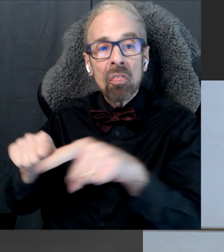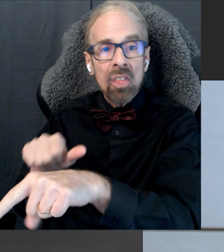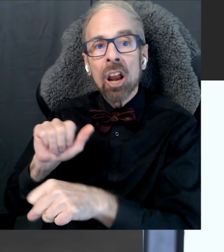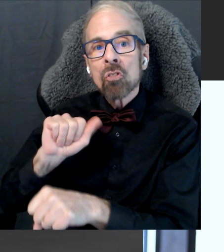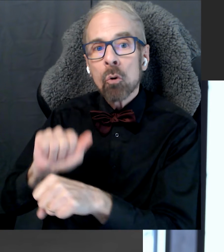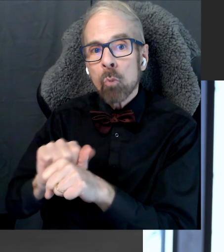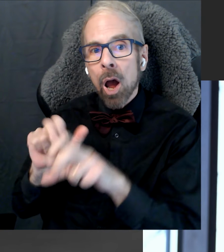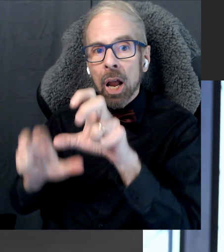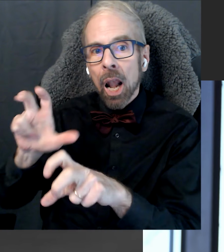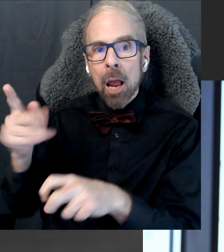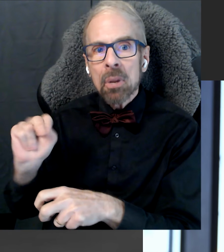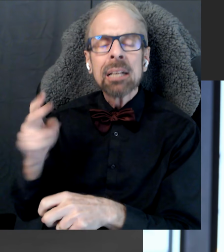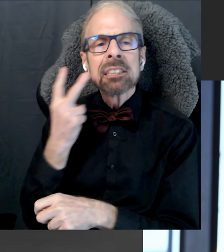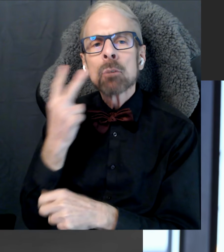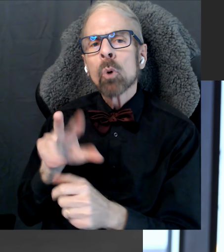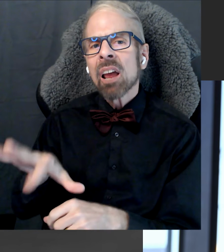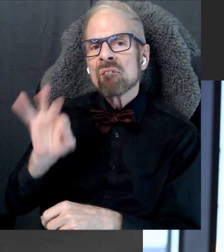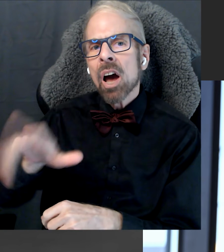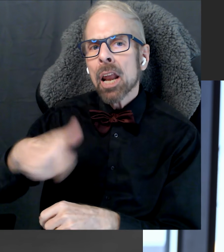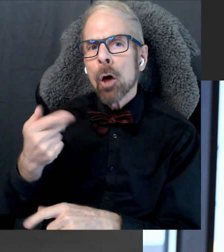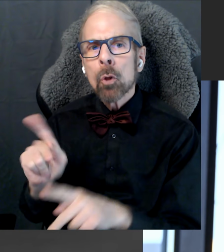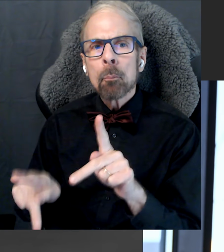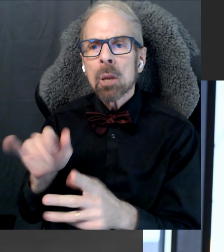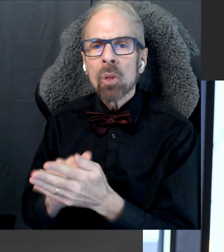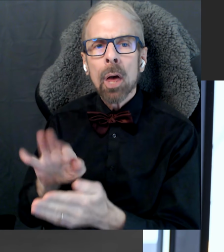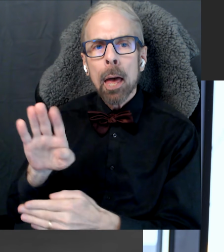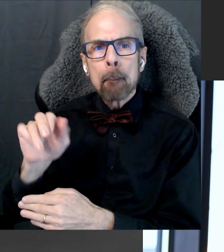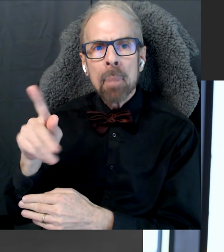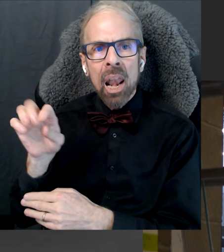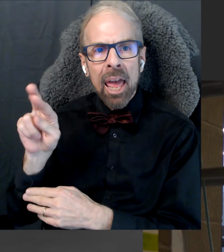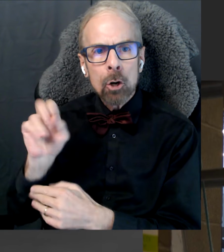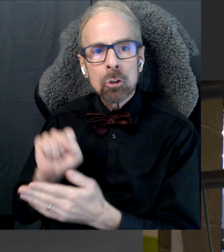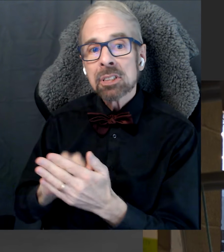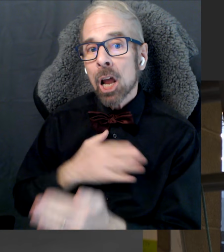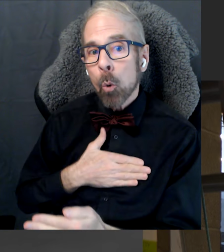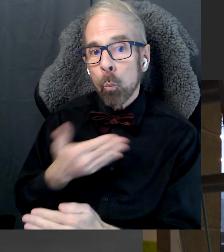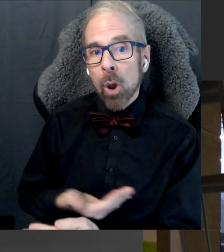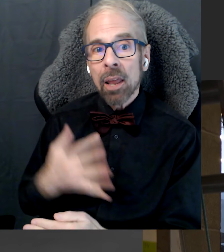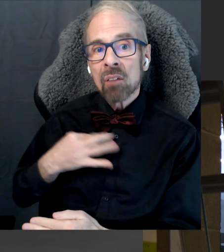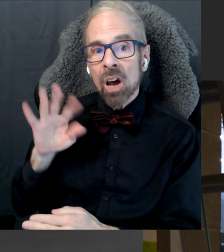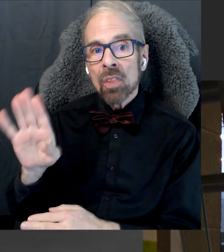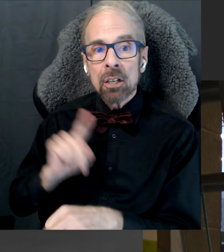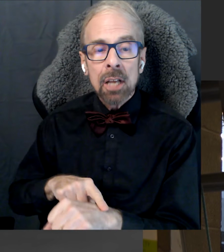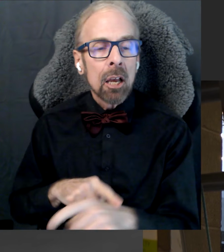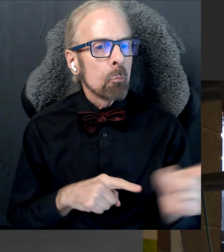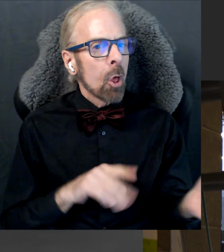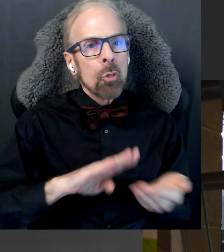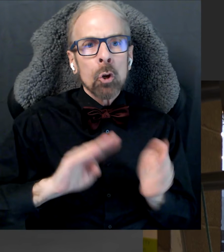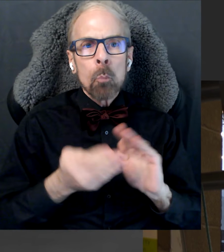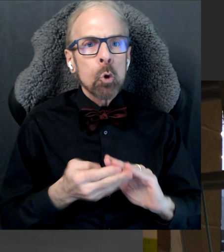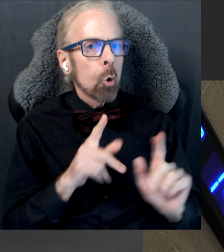see if we could find other belayers that would be willing to volunteer their time and come and meet up with him. And the